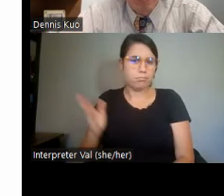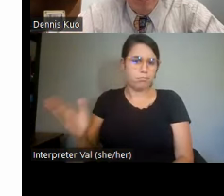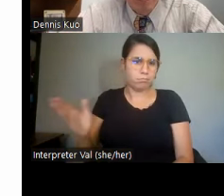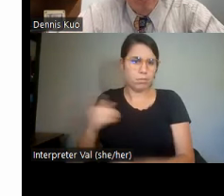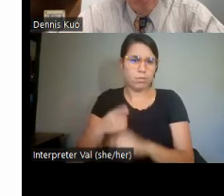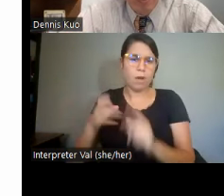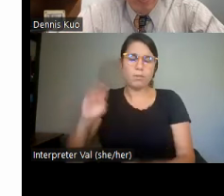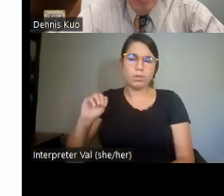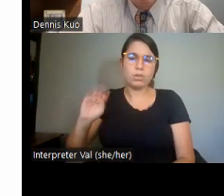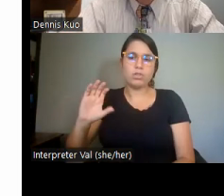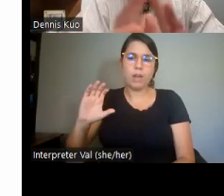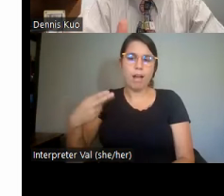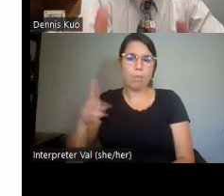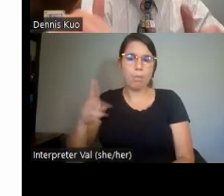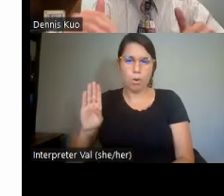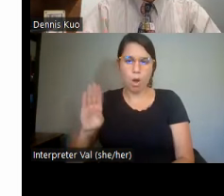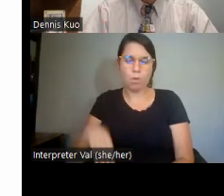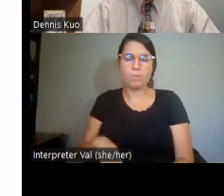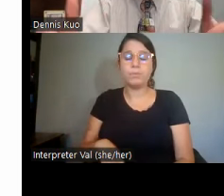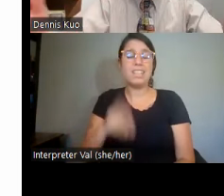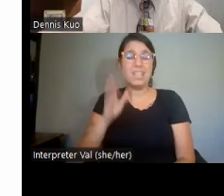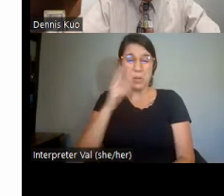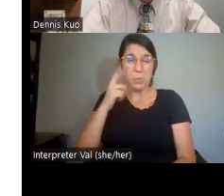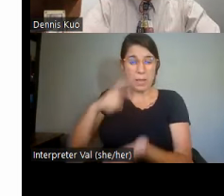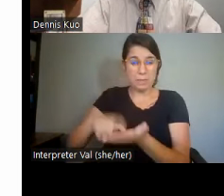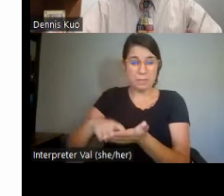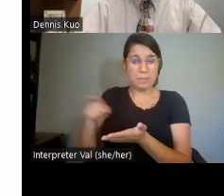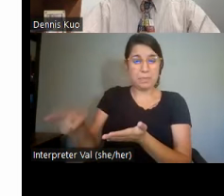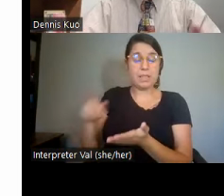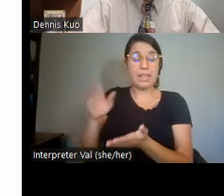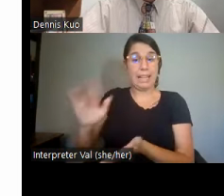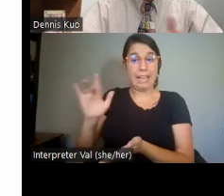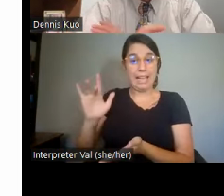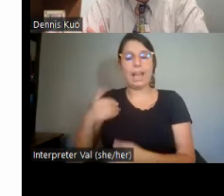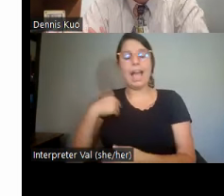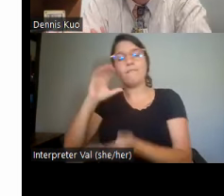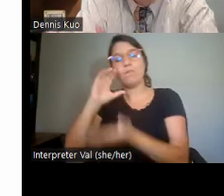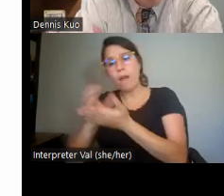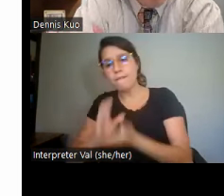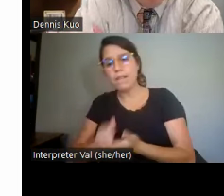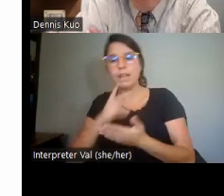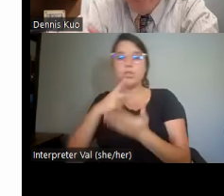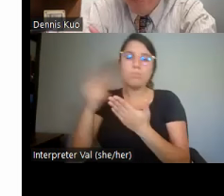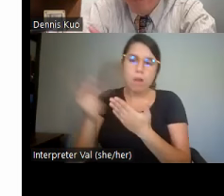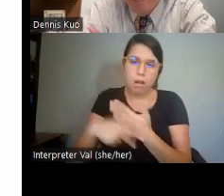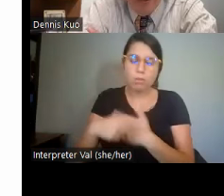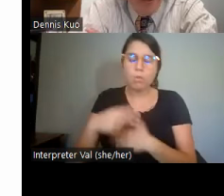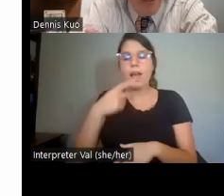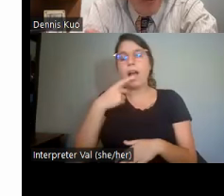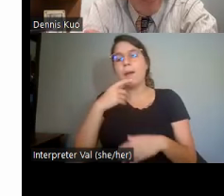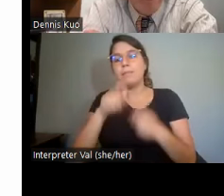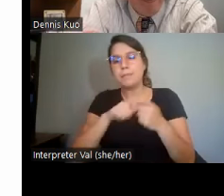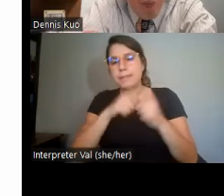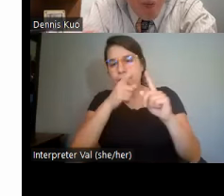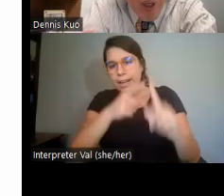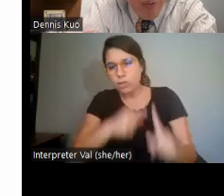Health Bureau. You'll find there the blueprint, you'll find graphics, you'll find initiatives. And